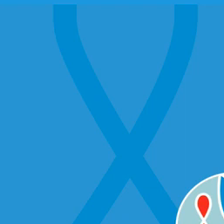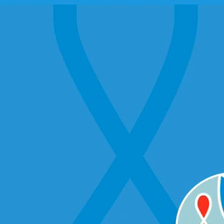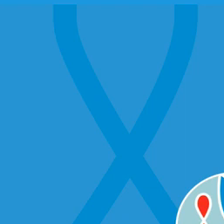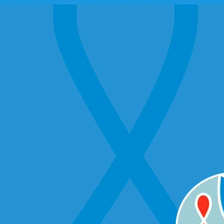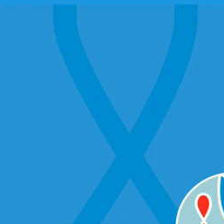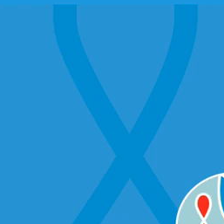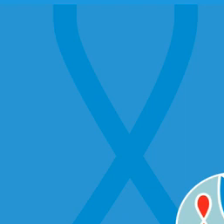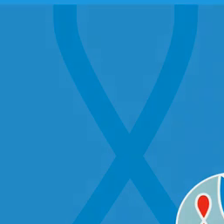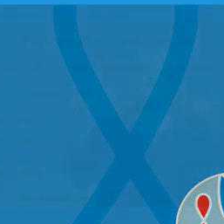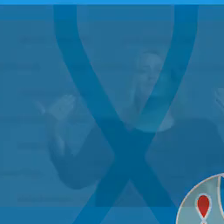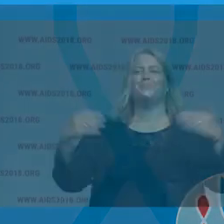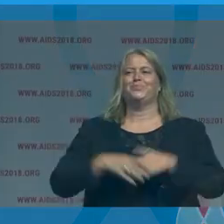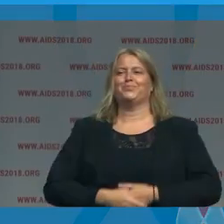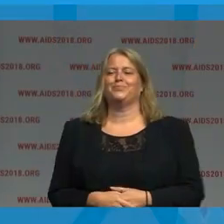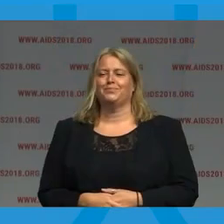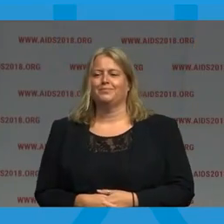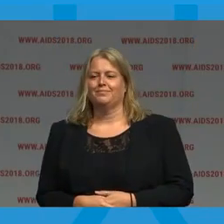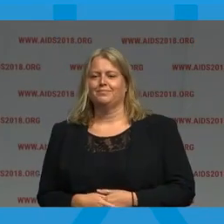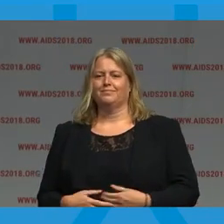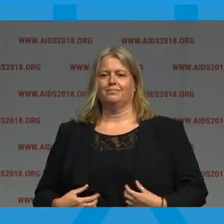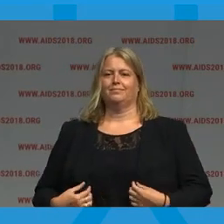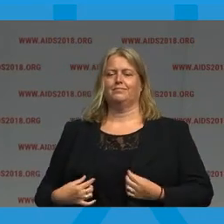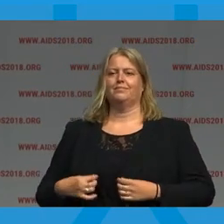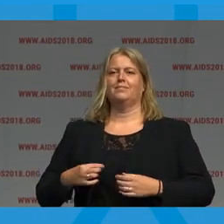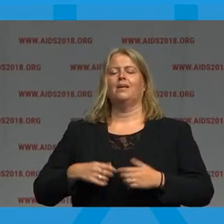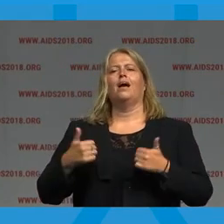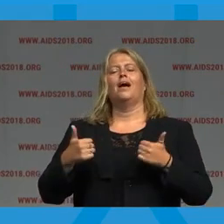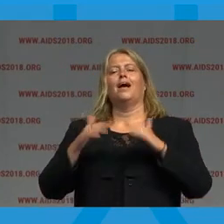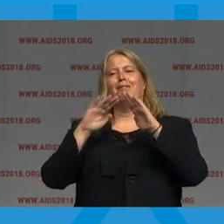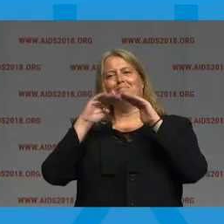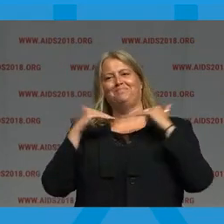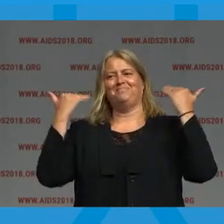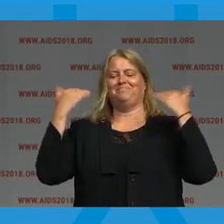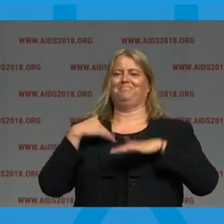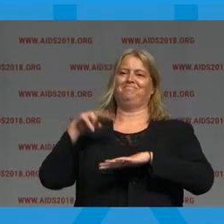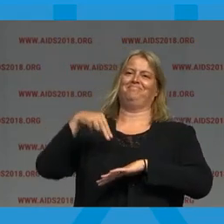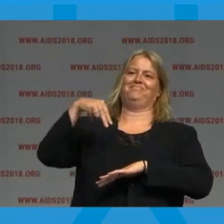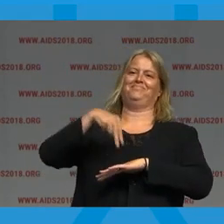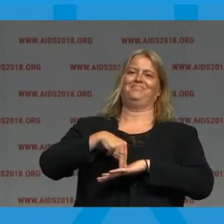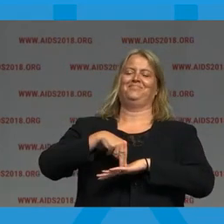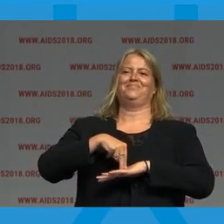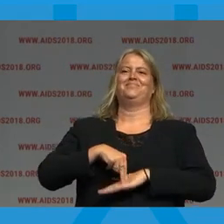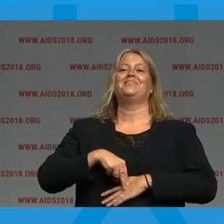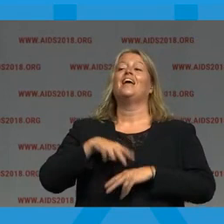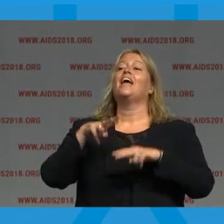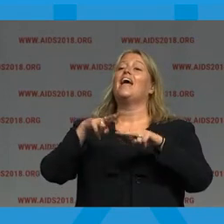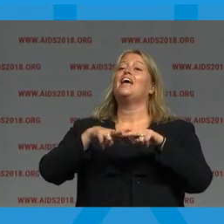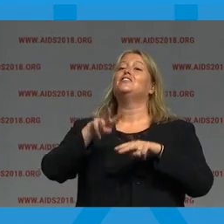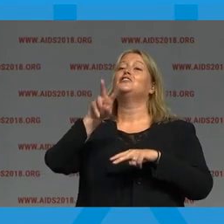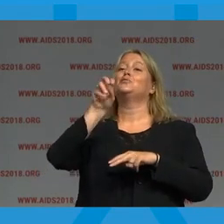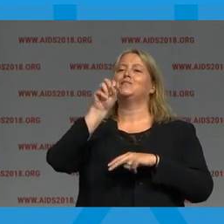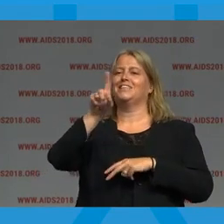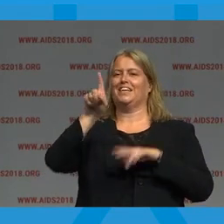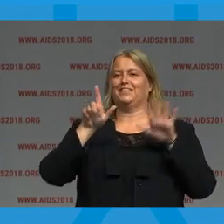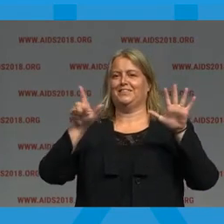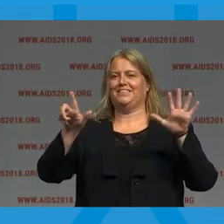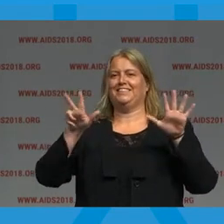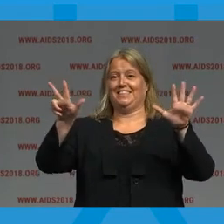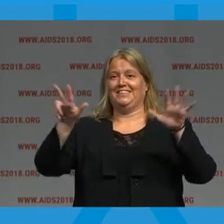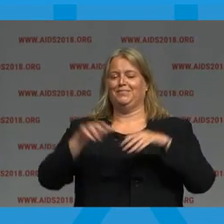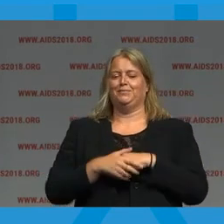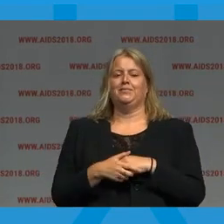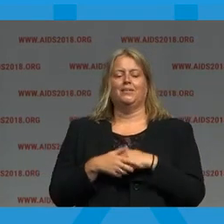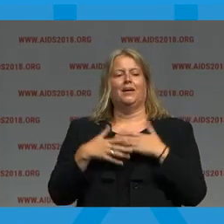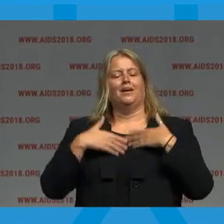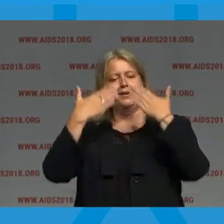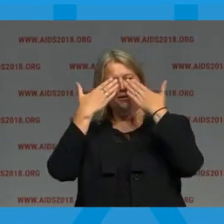Good morning. I'm very happy to be here at AIDS 2018, and it is indeed an honor